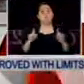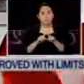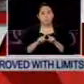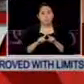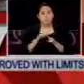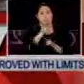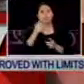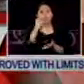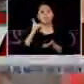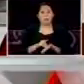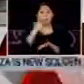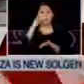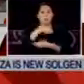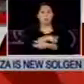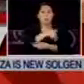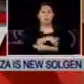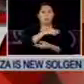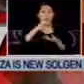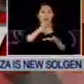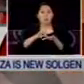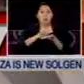account number